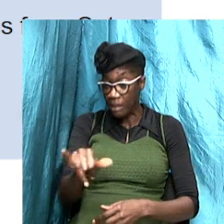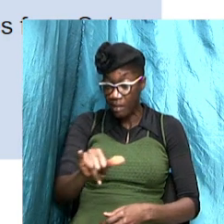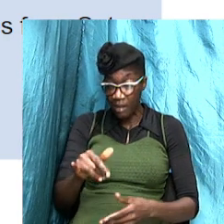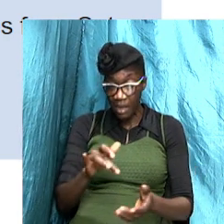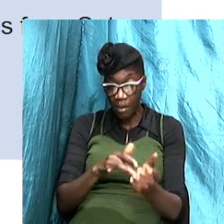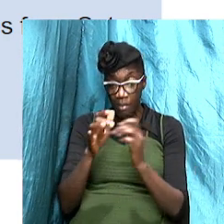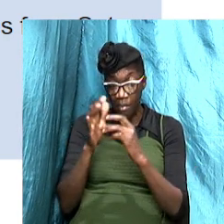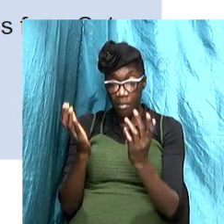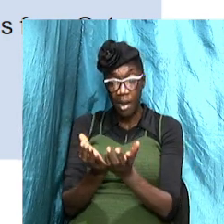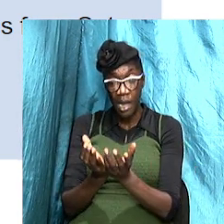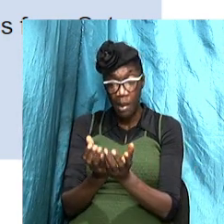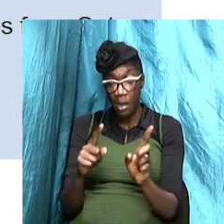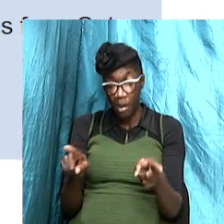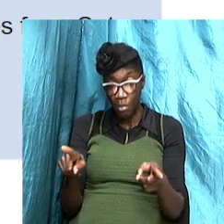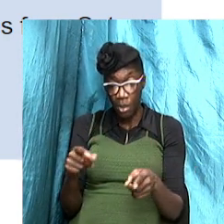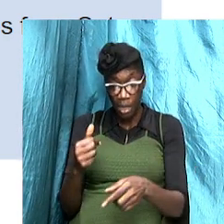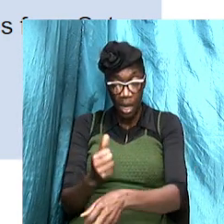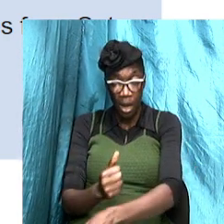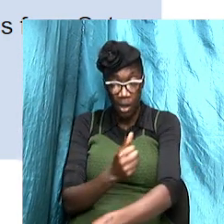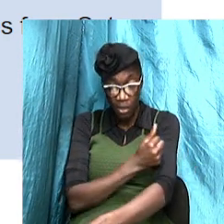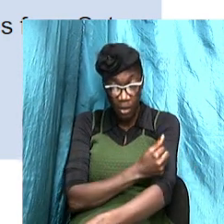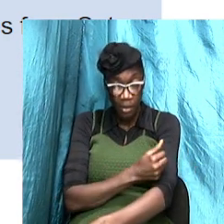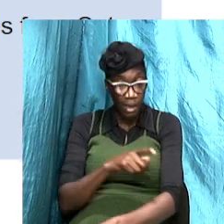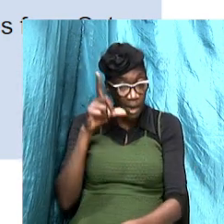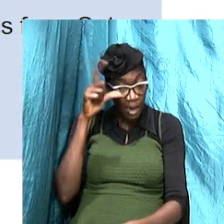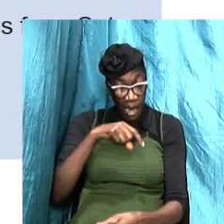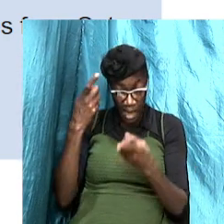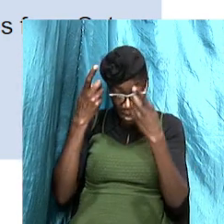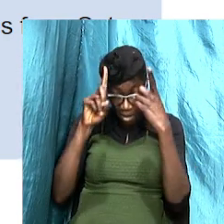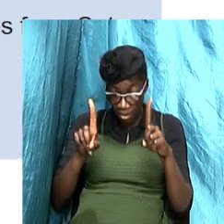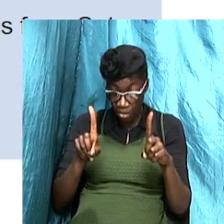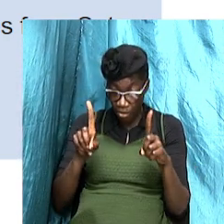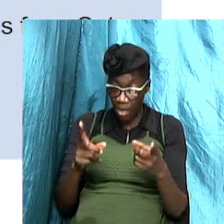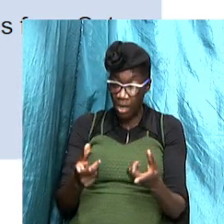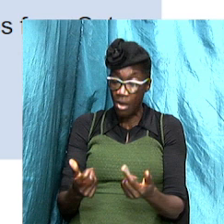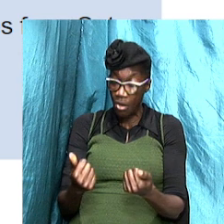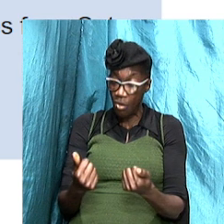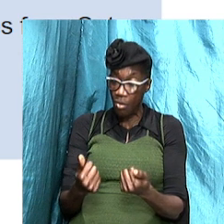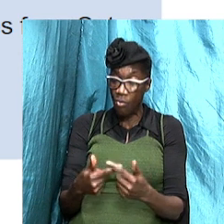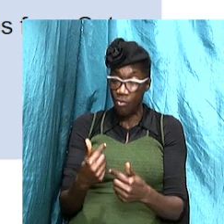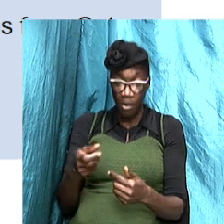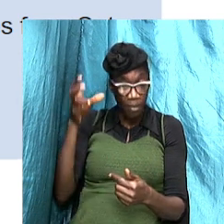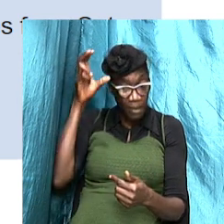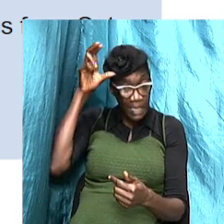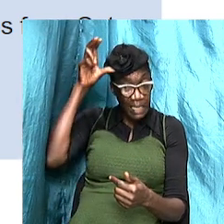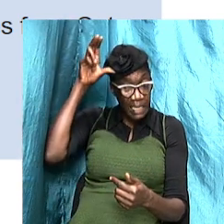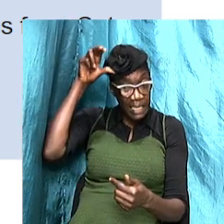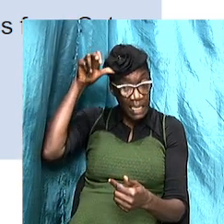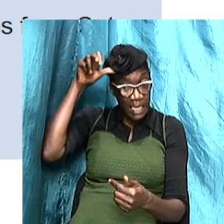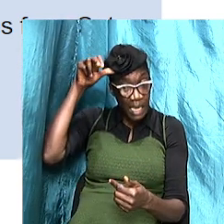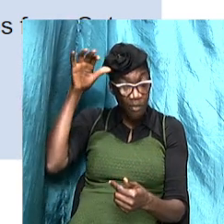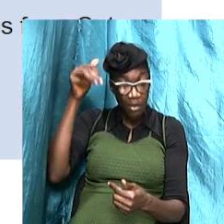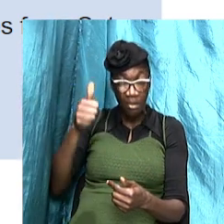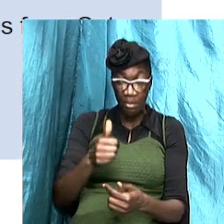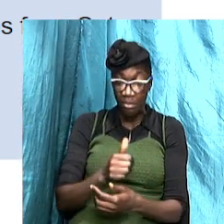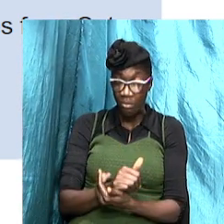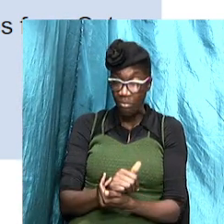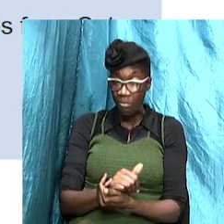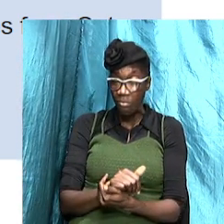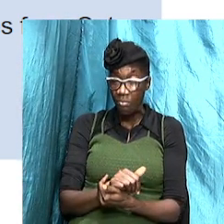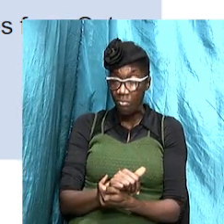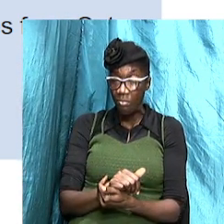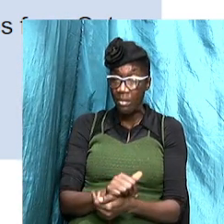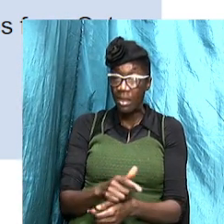really the authority of false doctrine comes from Satan himself false